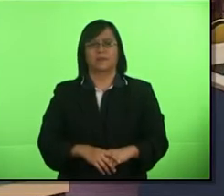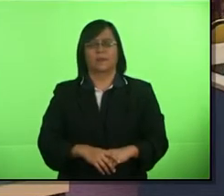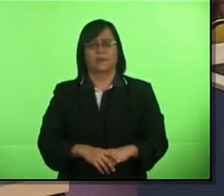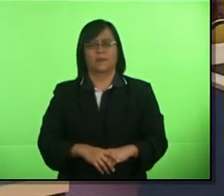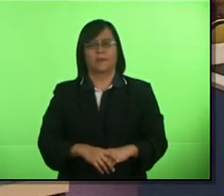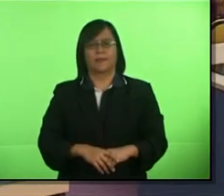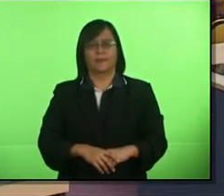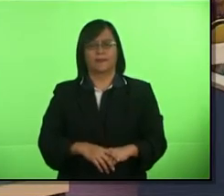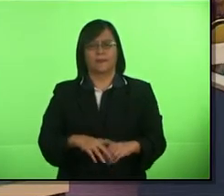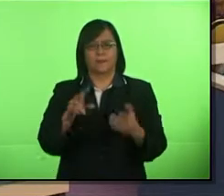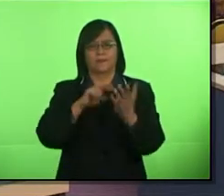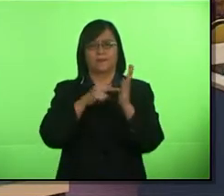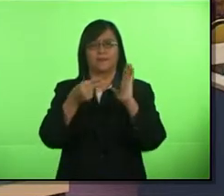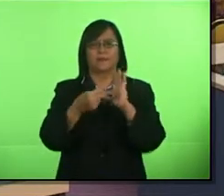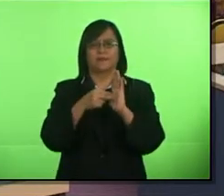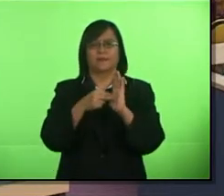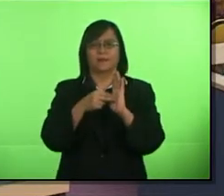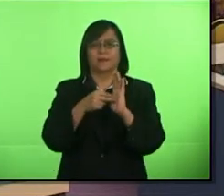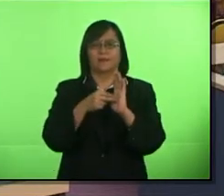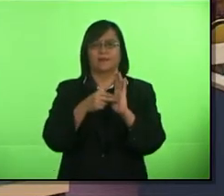Annotation tu melibatkan apa?